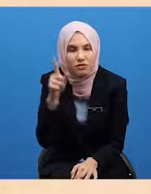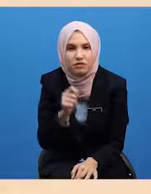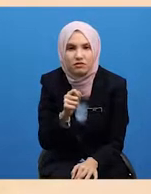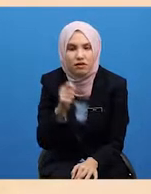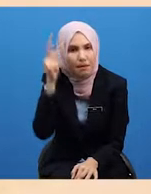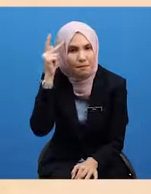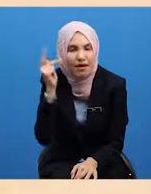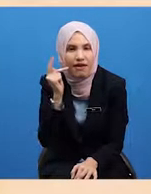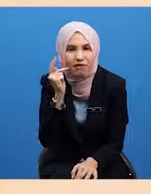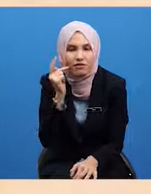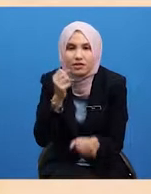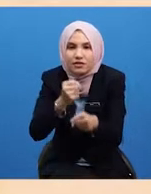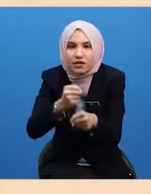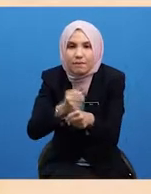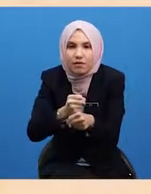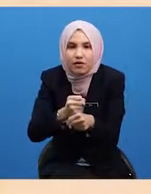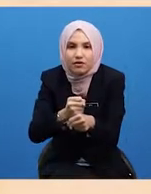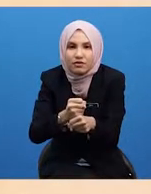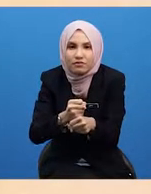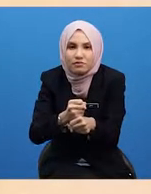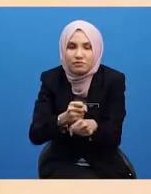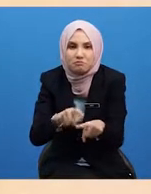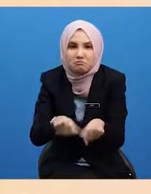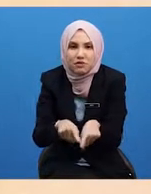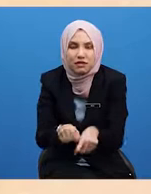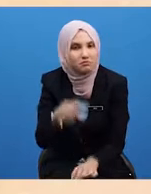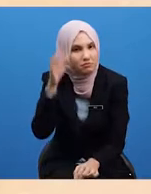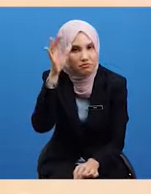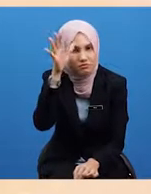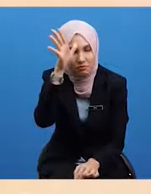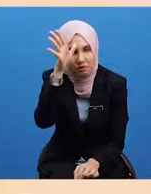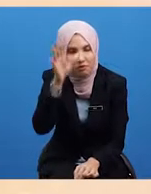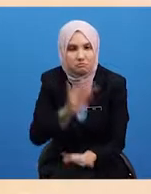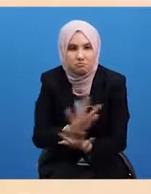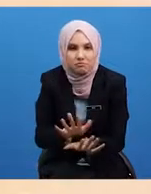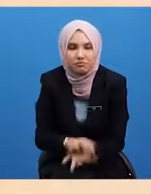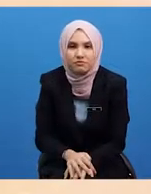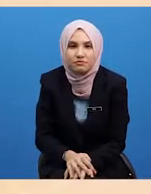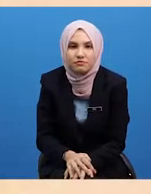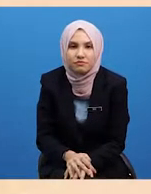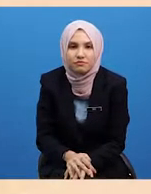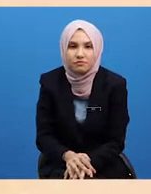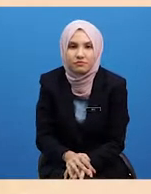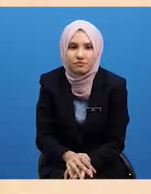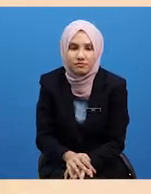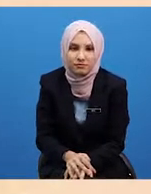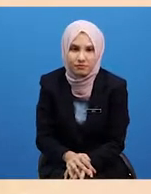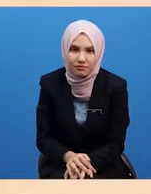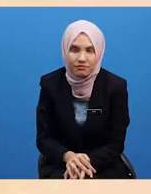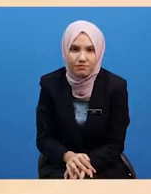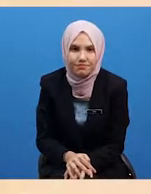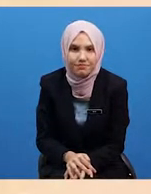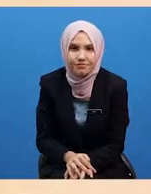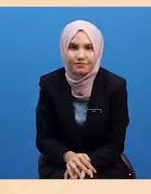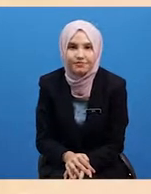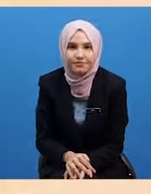parent to support him, like Hannah's dad. Instead, Pa does not empathize with Richard and